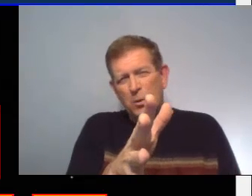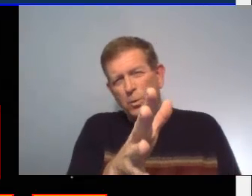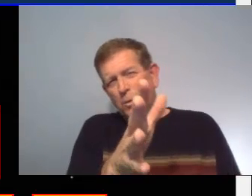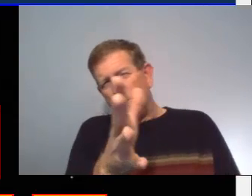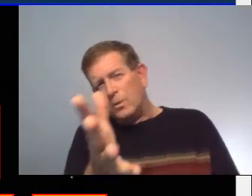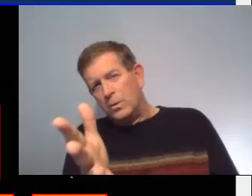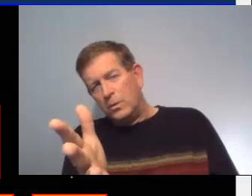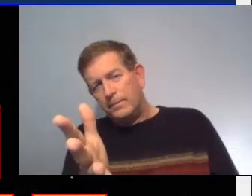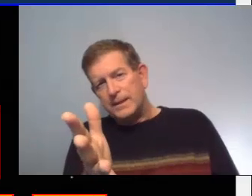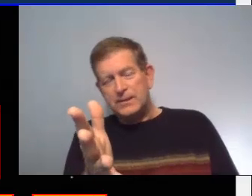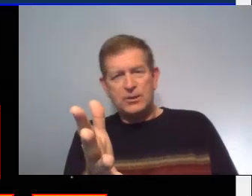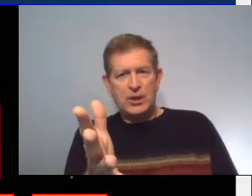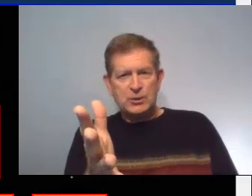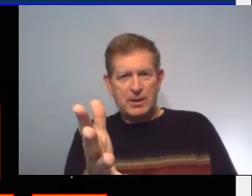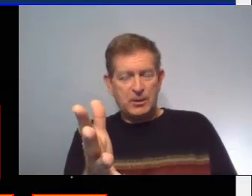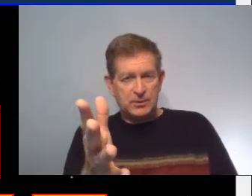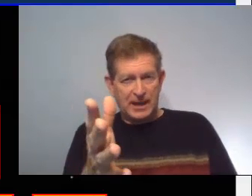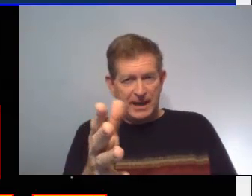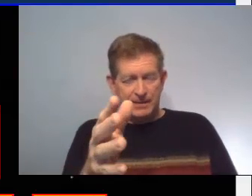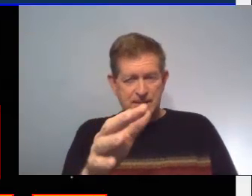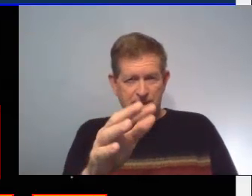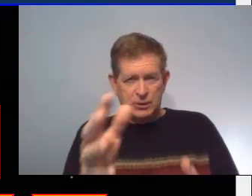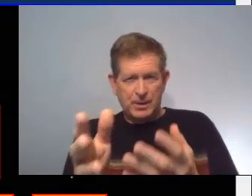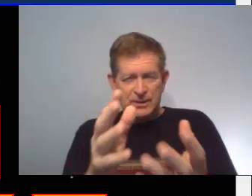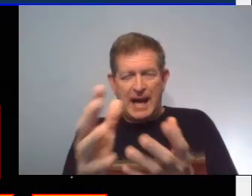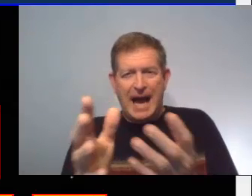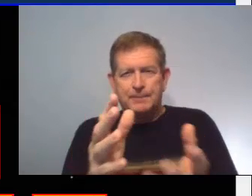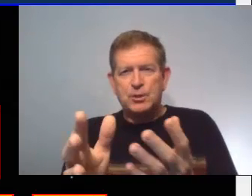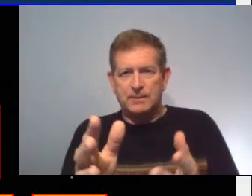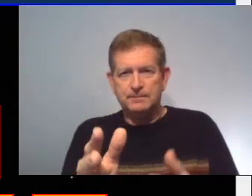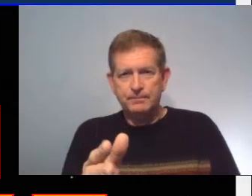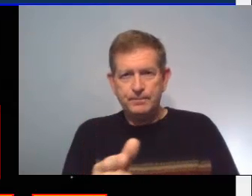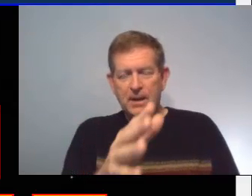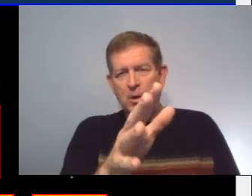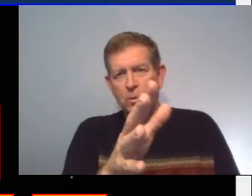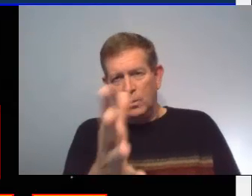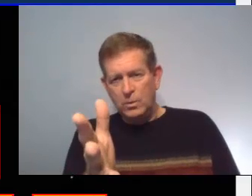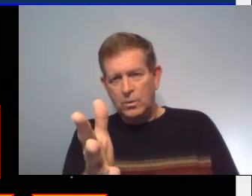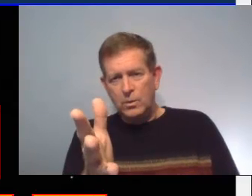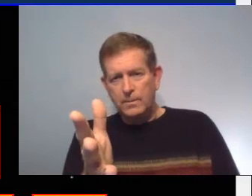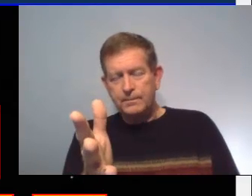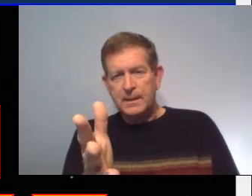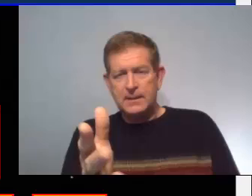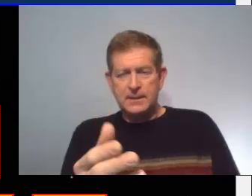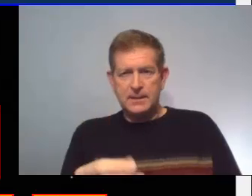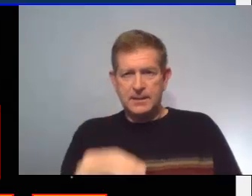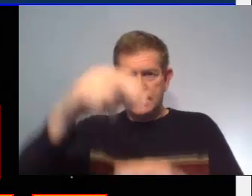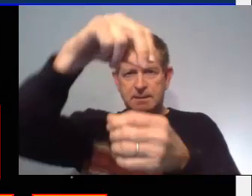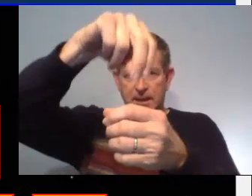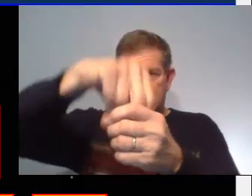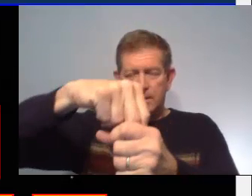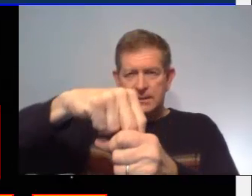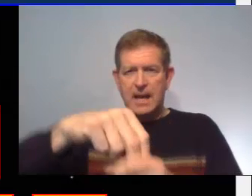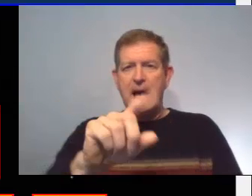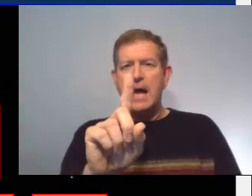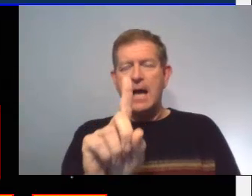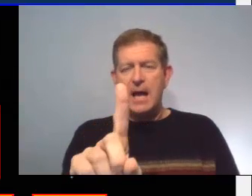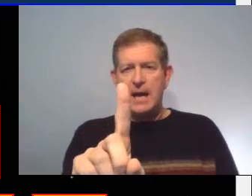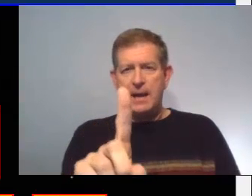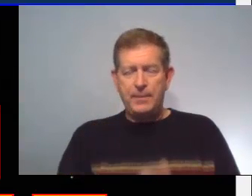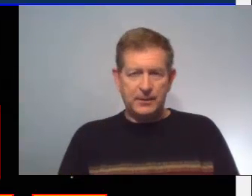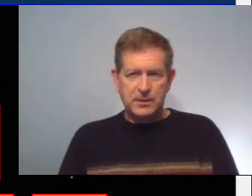hand, ou, this is the gesture I use to express an option. Ou,